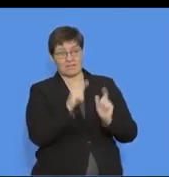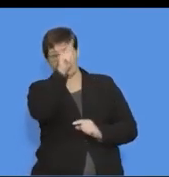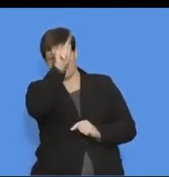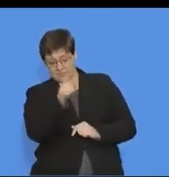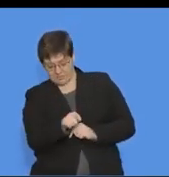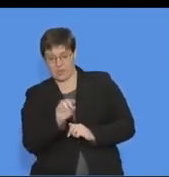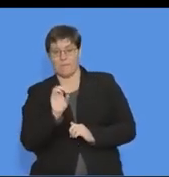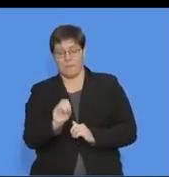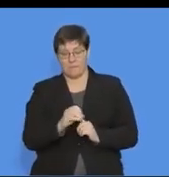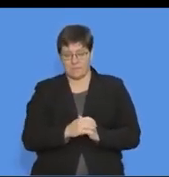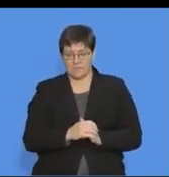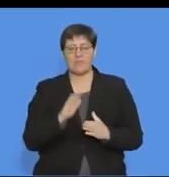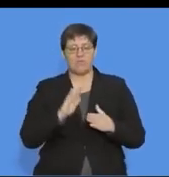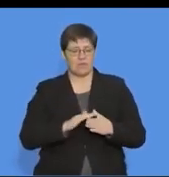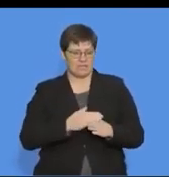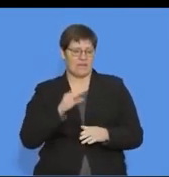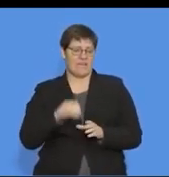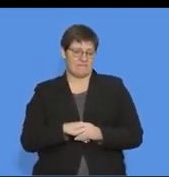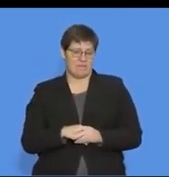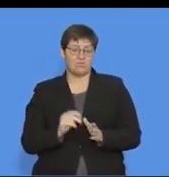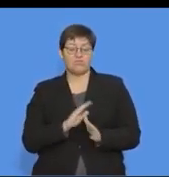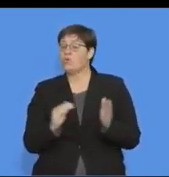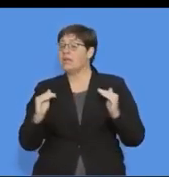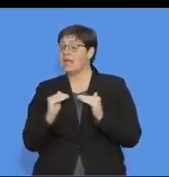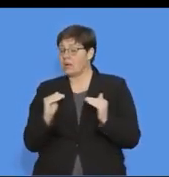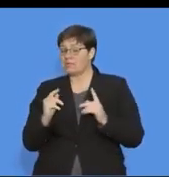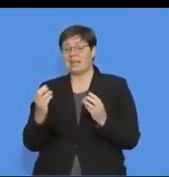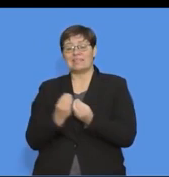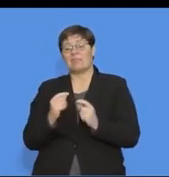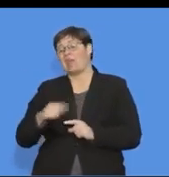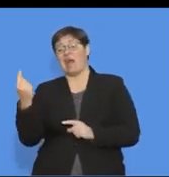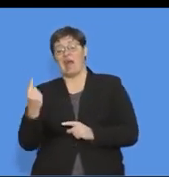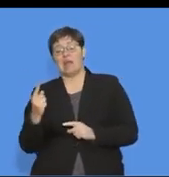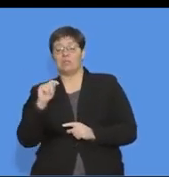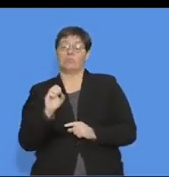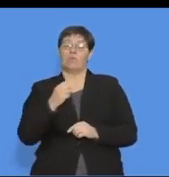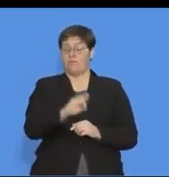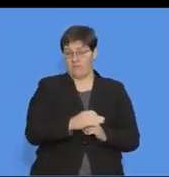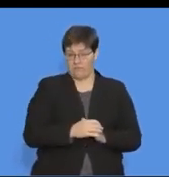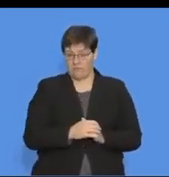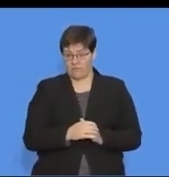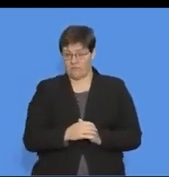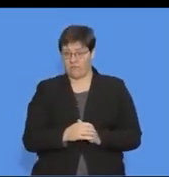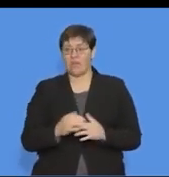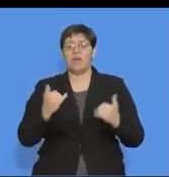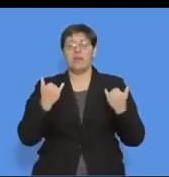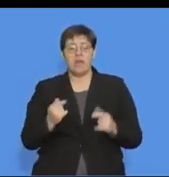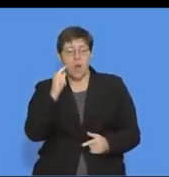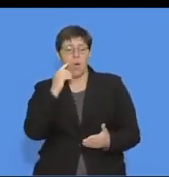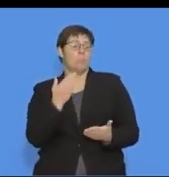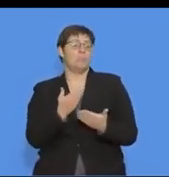to x with their reasons, not equals to something in terms of. But now they want us to prove